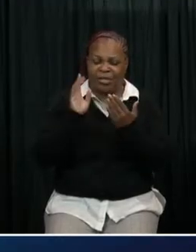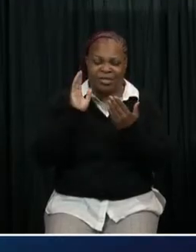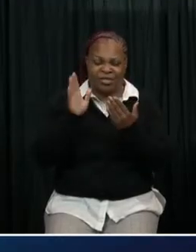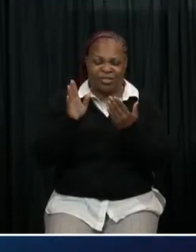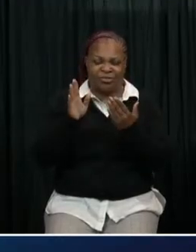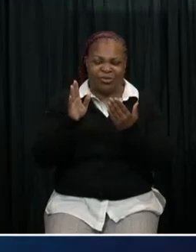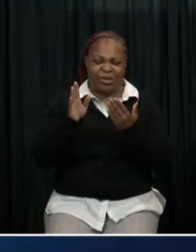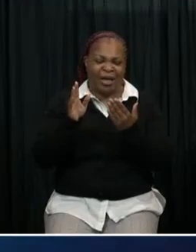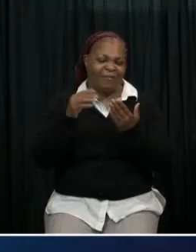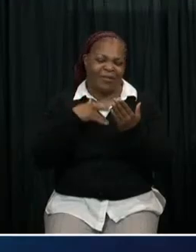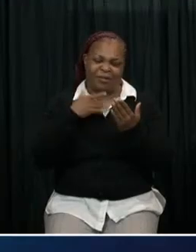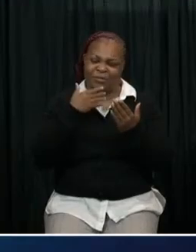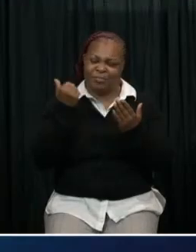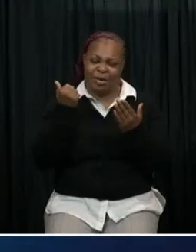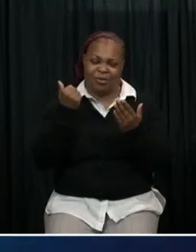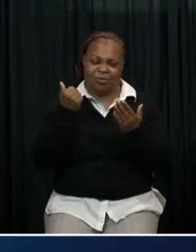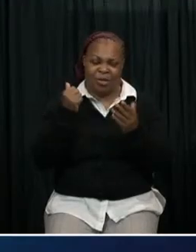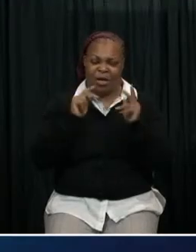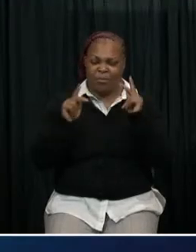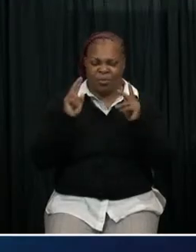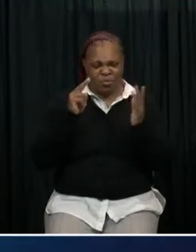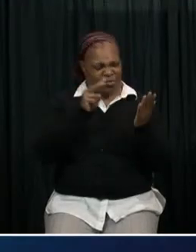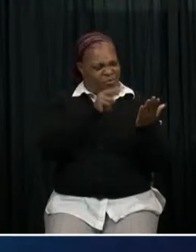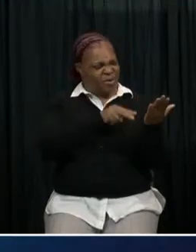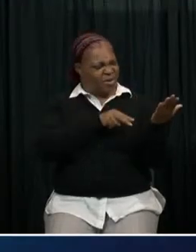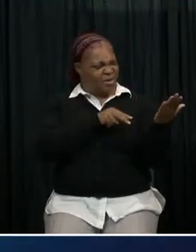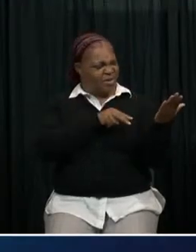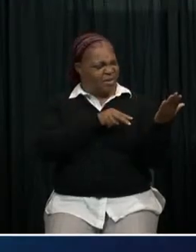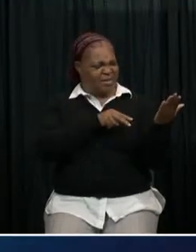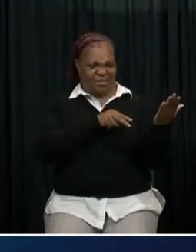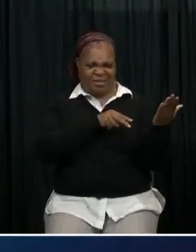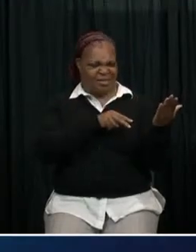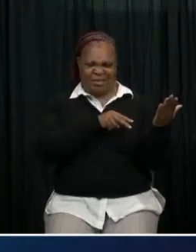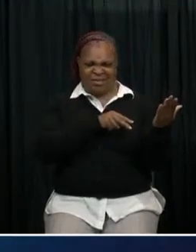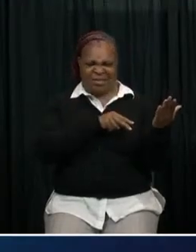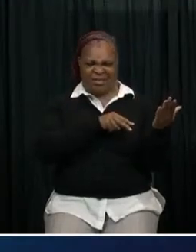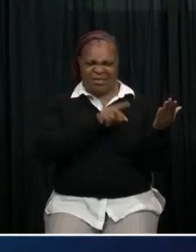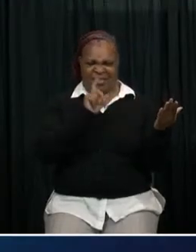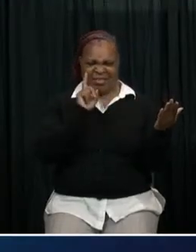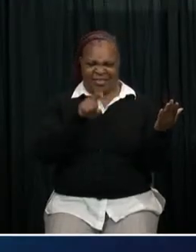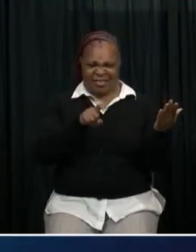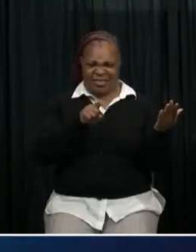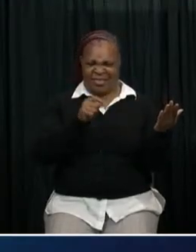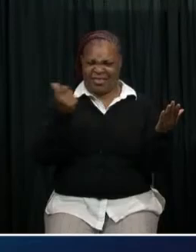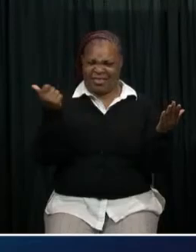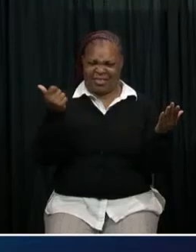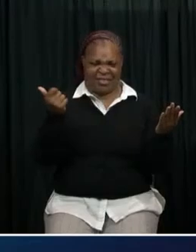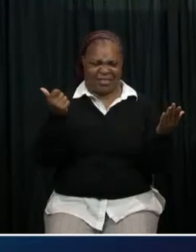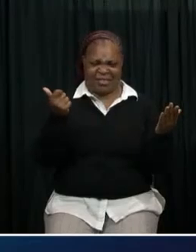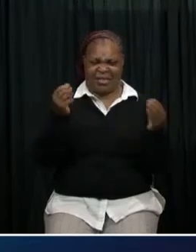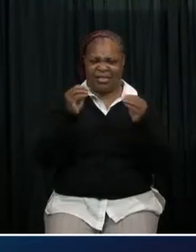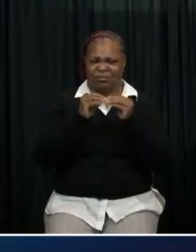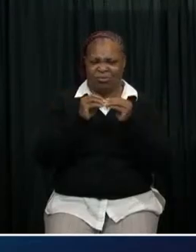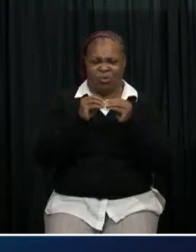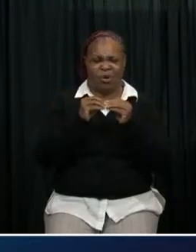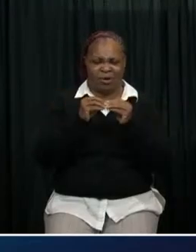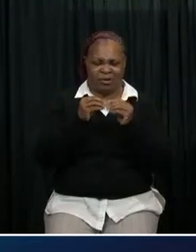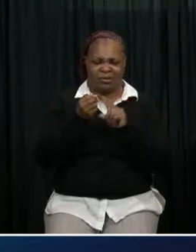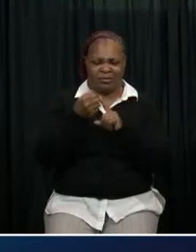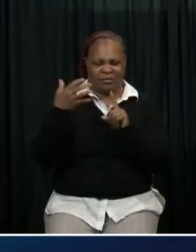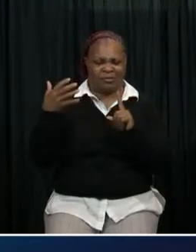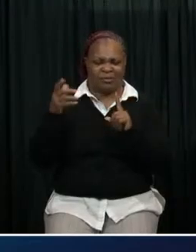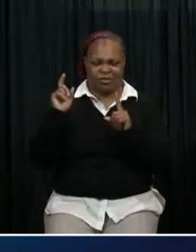create, because otherwise people just look at this and say this is all that they need to do, and it's a whole lot more than what's written here. So